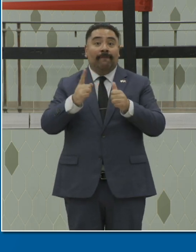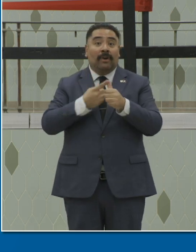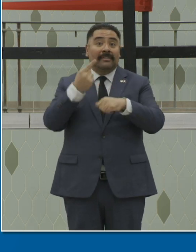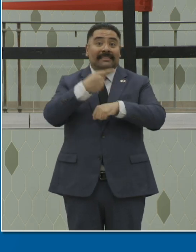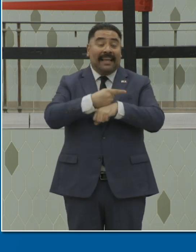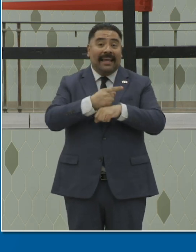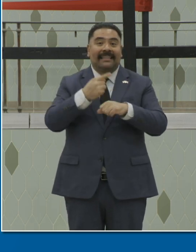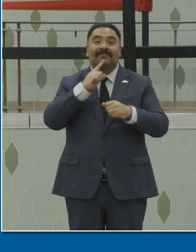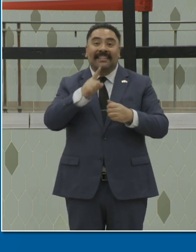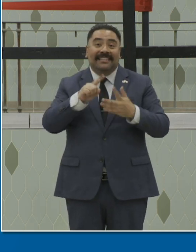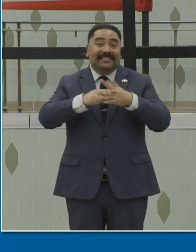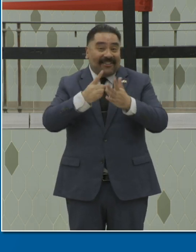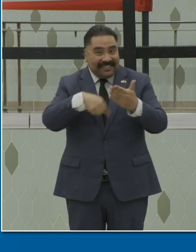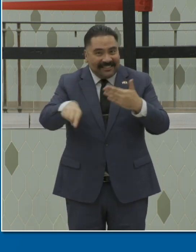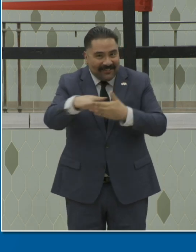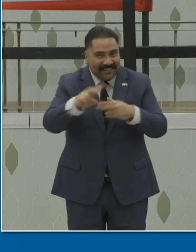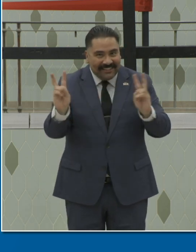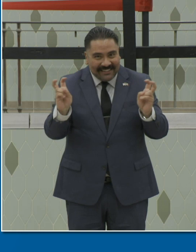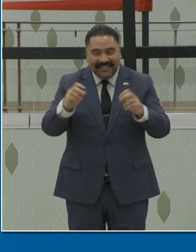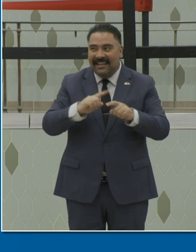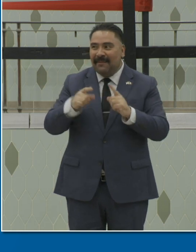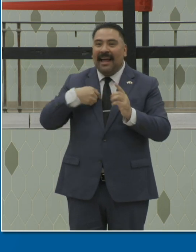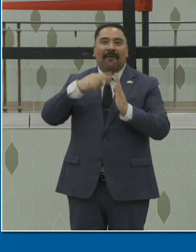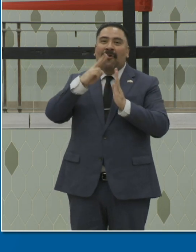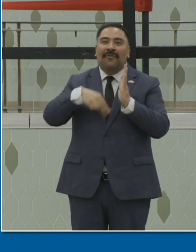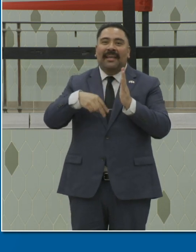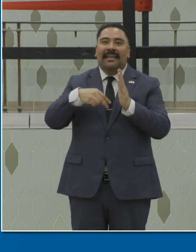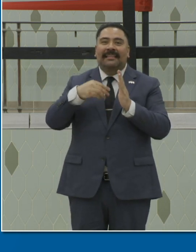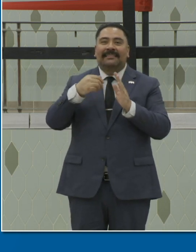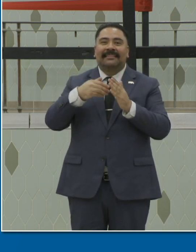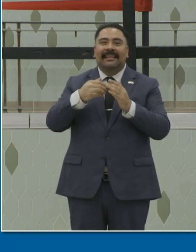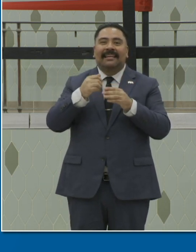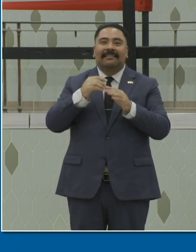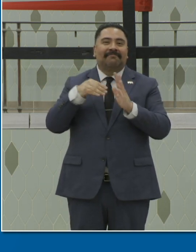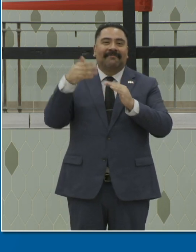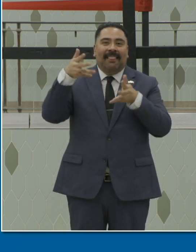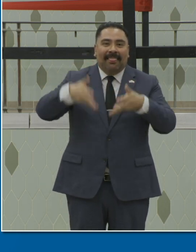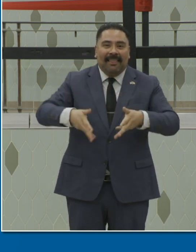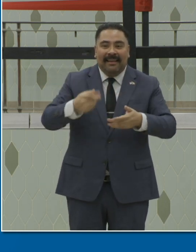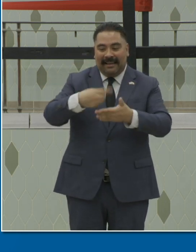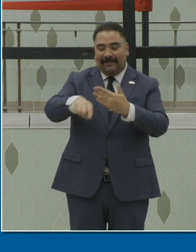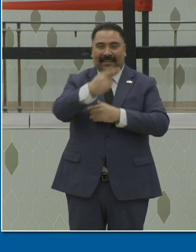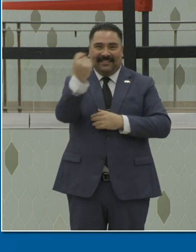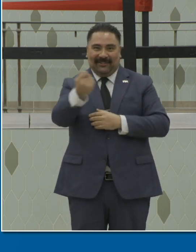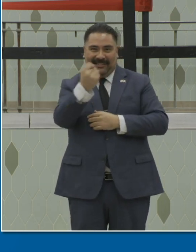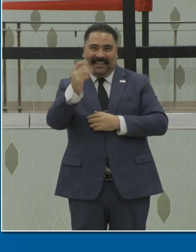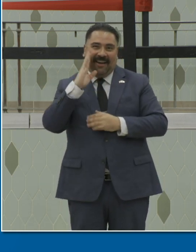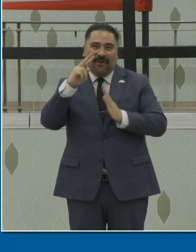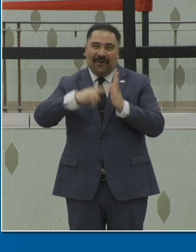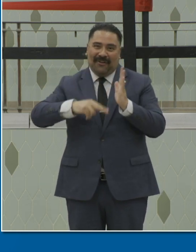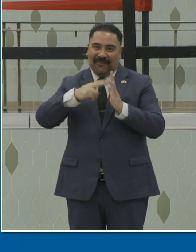technically not until next week. So I'm going to read the rest of this job description next Tuesday.